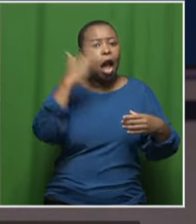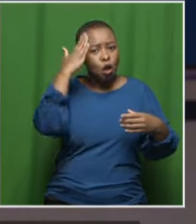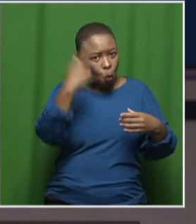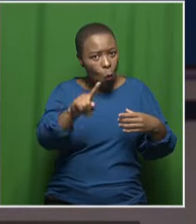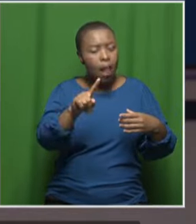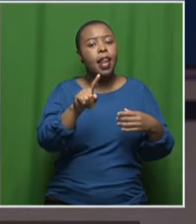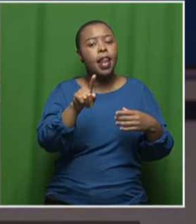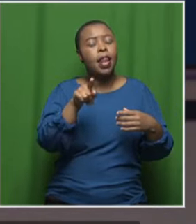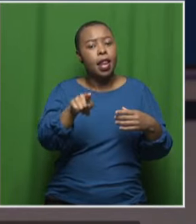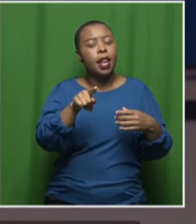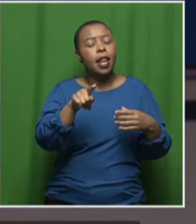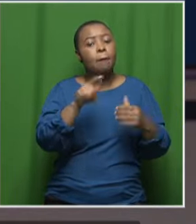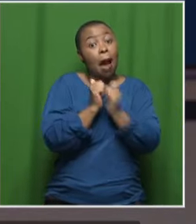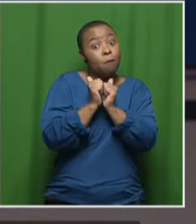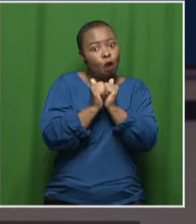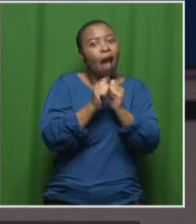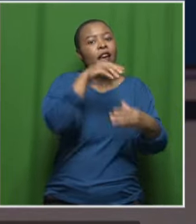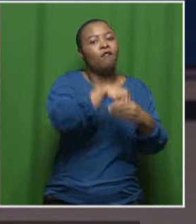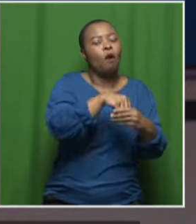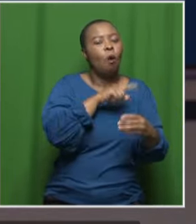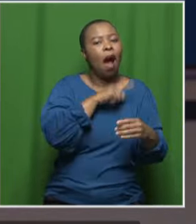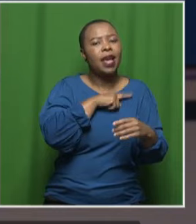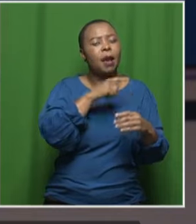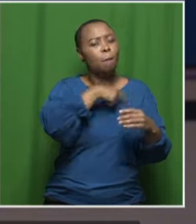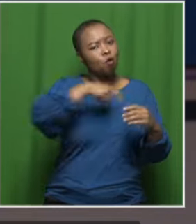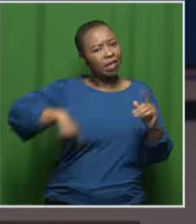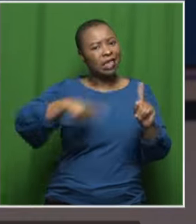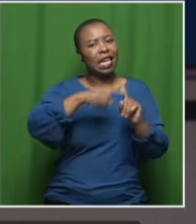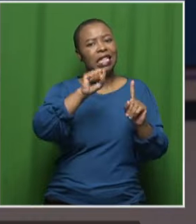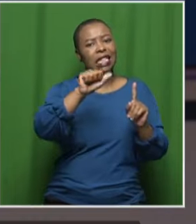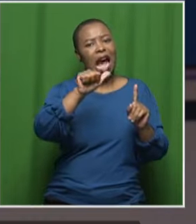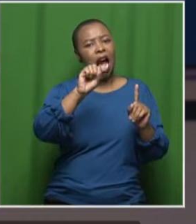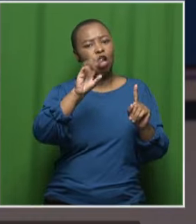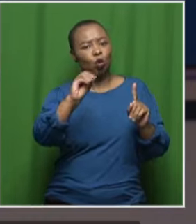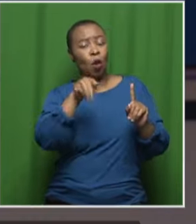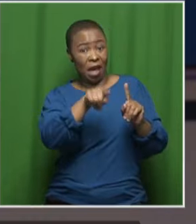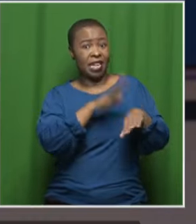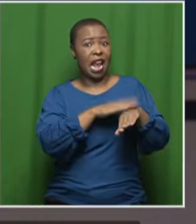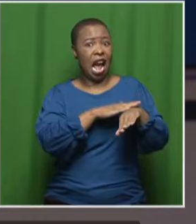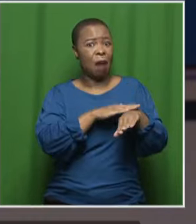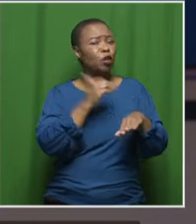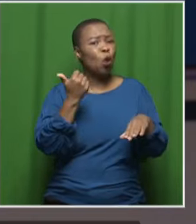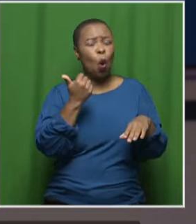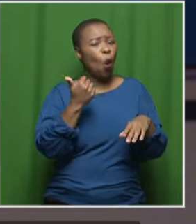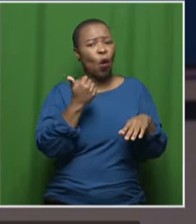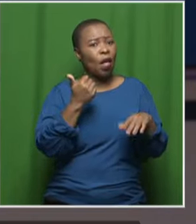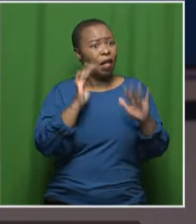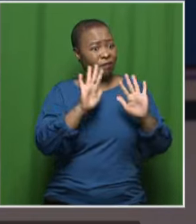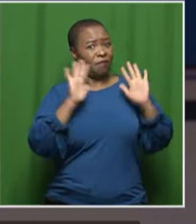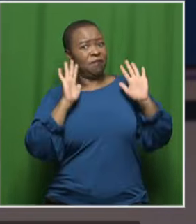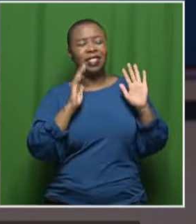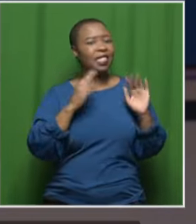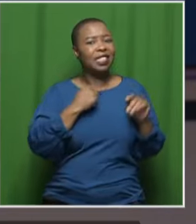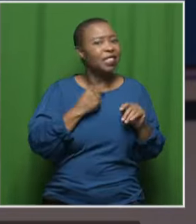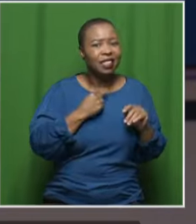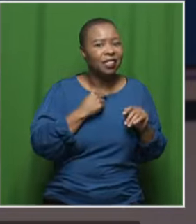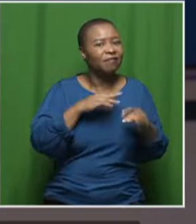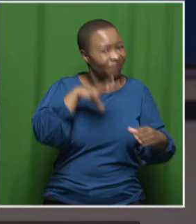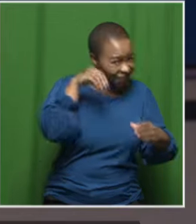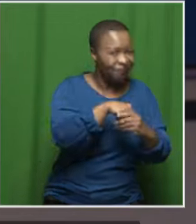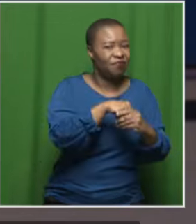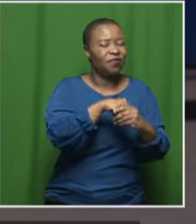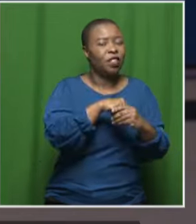serving president of SASO at the time. So you couldn't escape it, you know, because the way of escaping